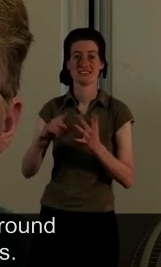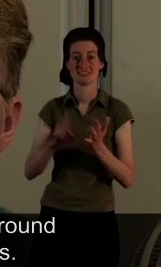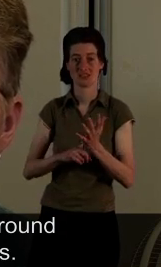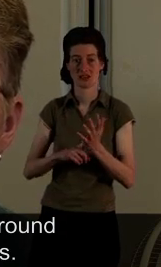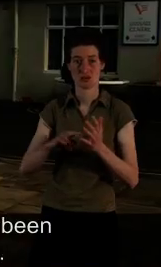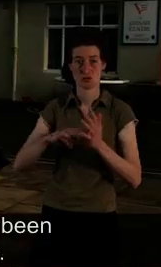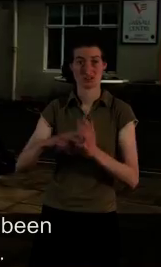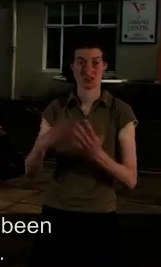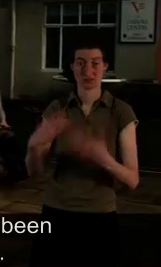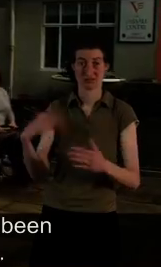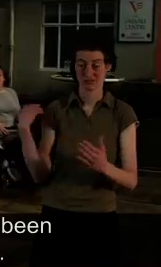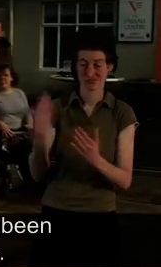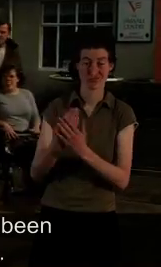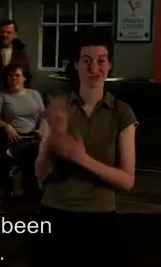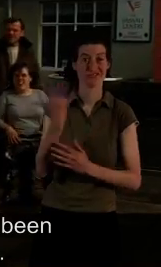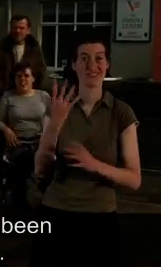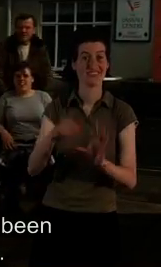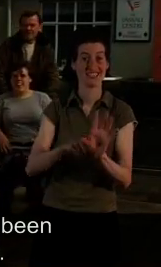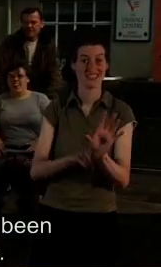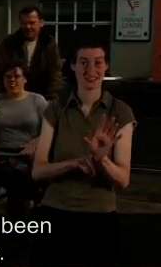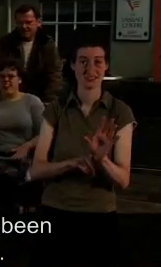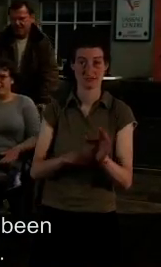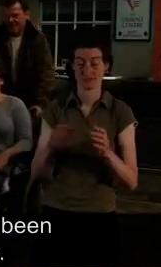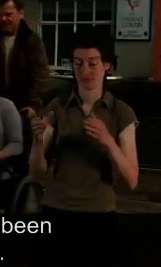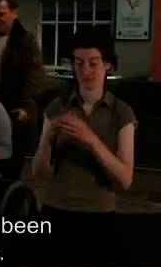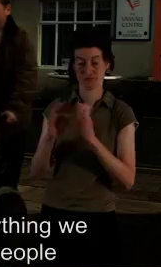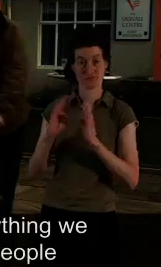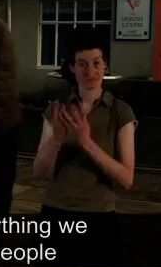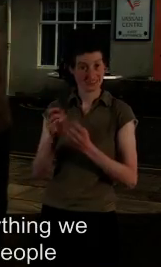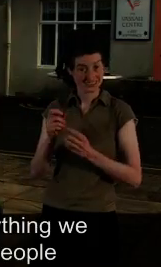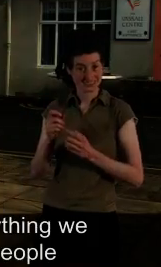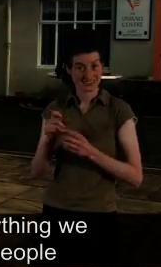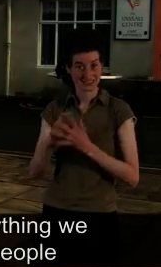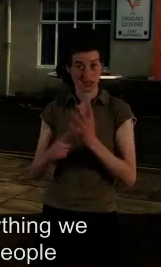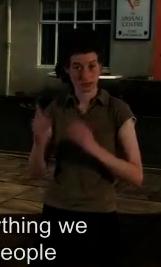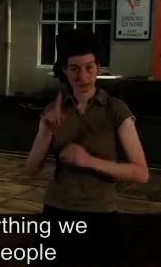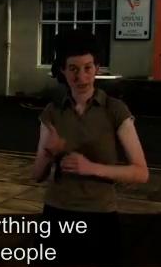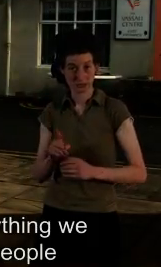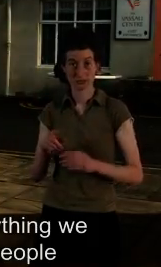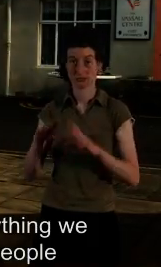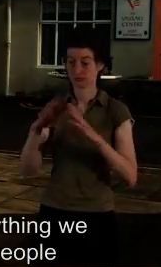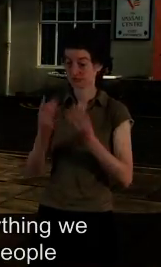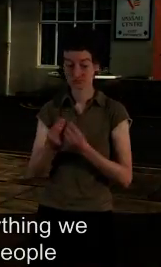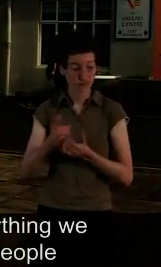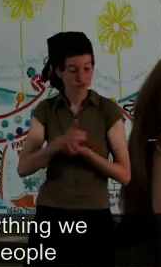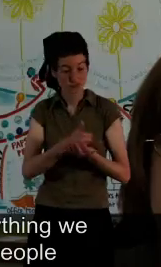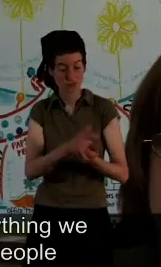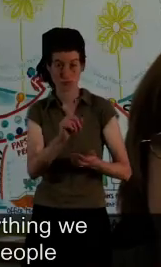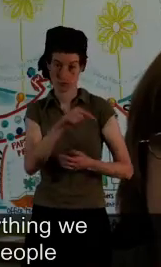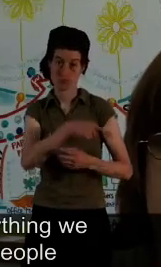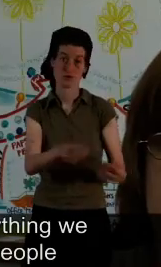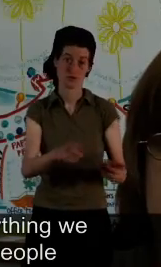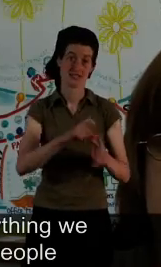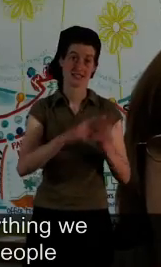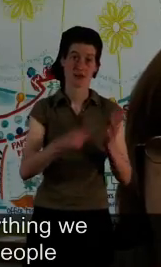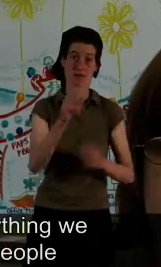civil liberties. Wessel is an organisation that's been running for the last 15 years. We're run by disabled people. Everything we do is